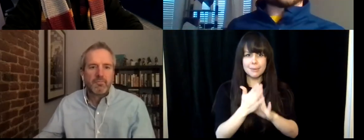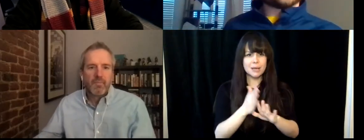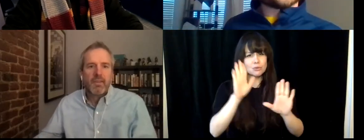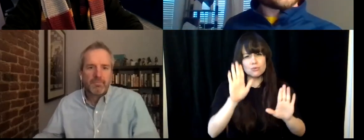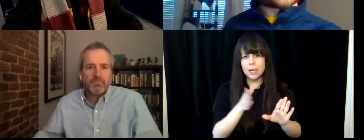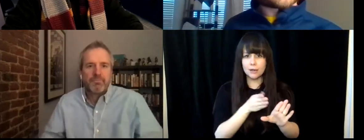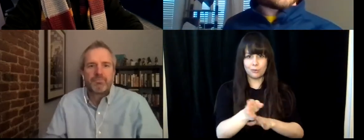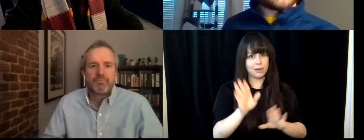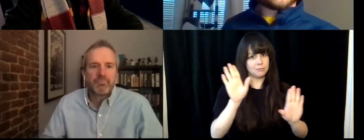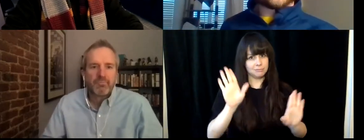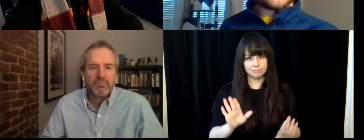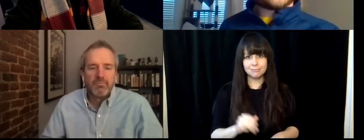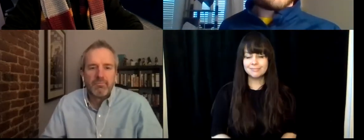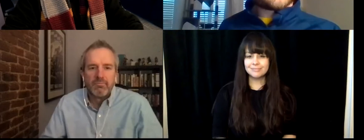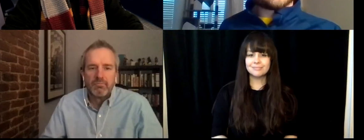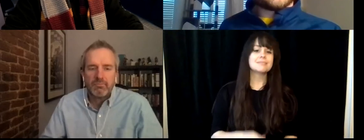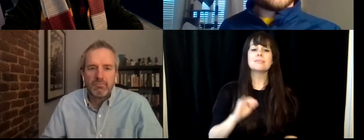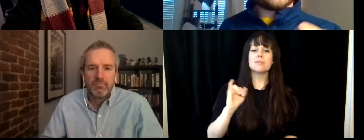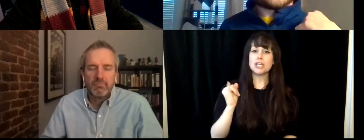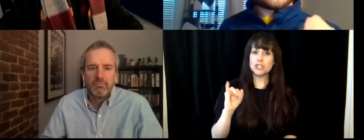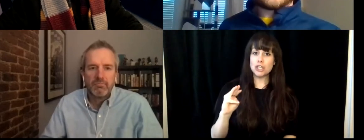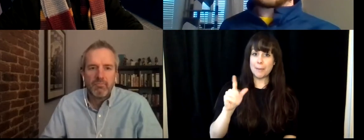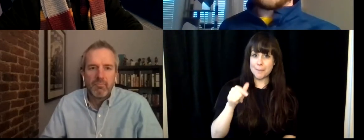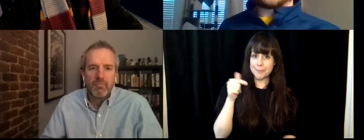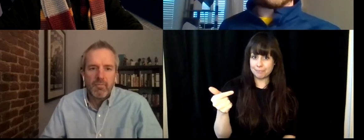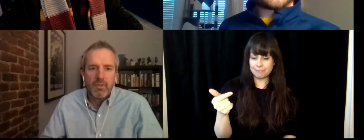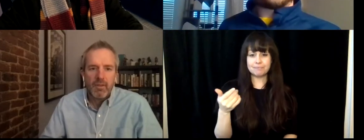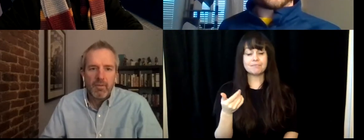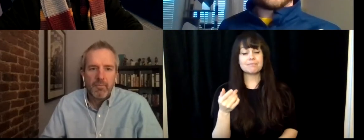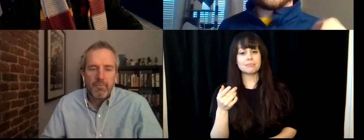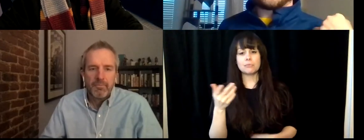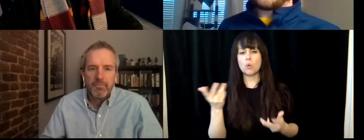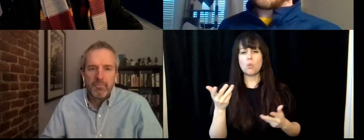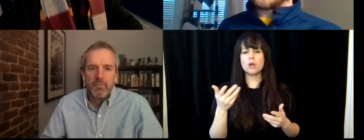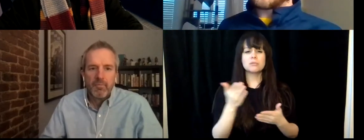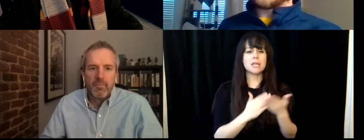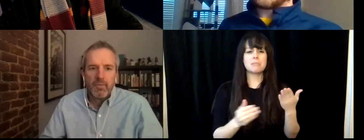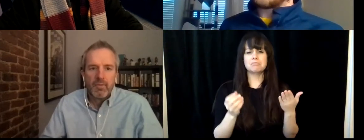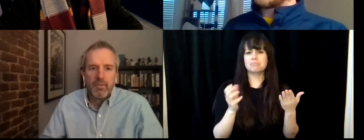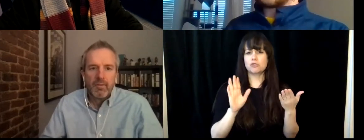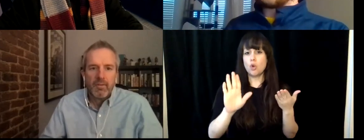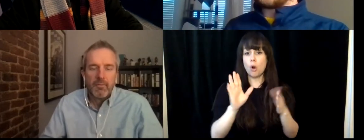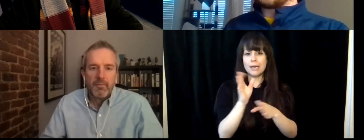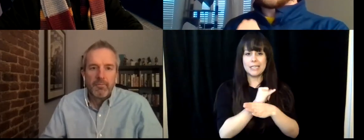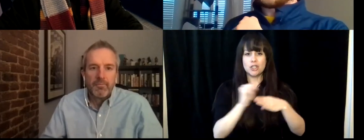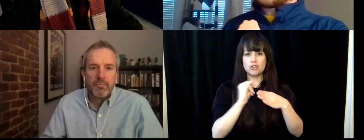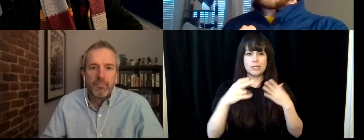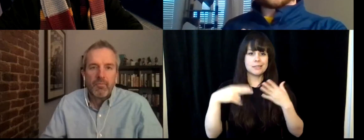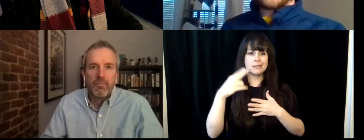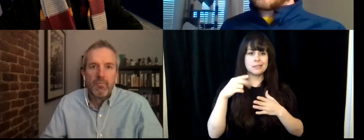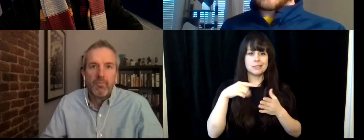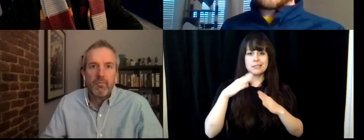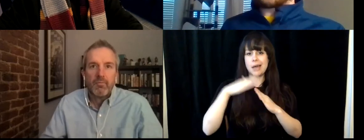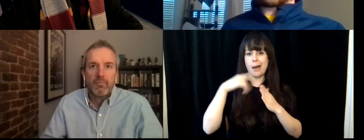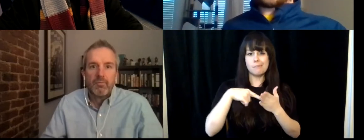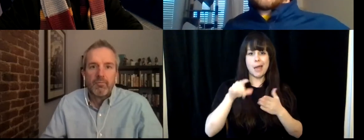over to you. What are the highest demand jobs within your industry? Like, what are the, you know, the